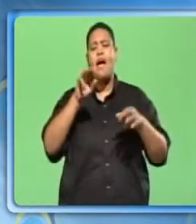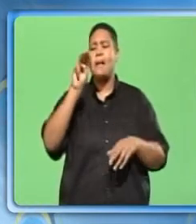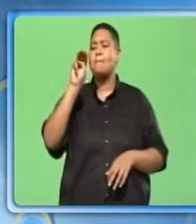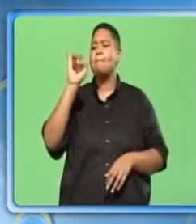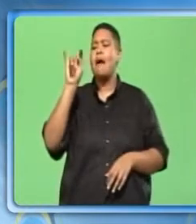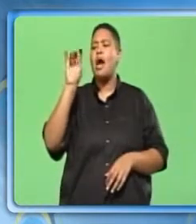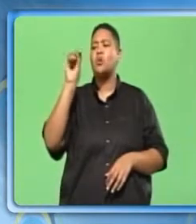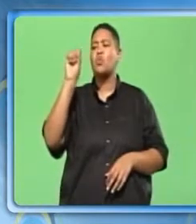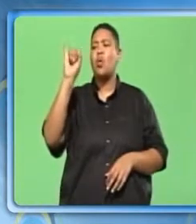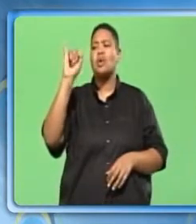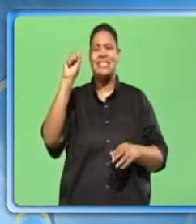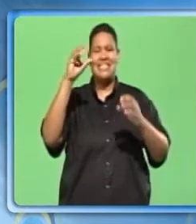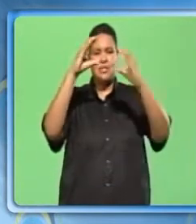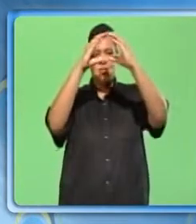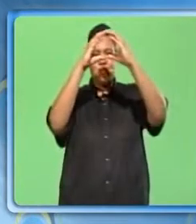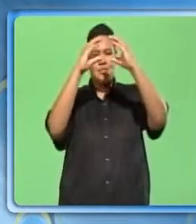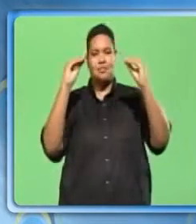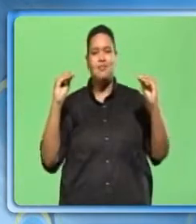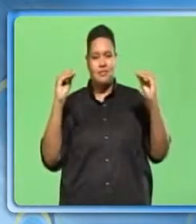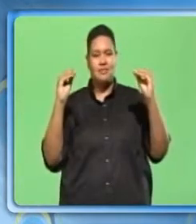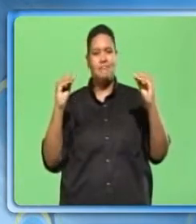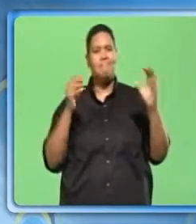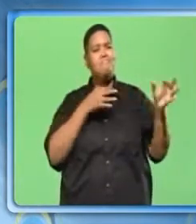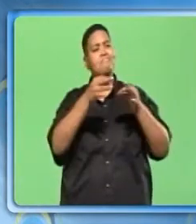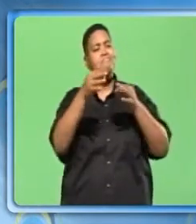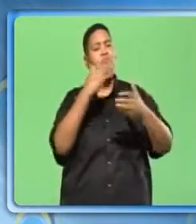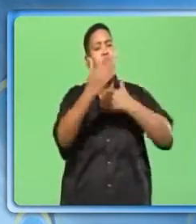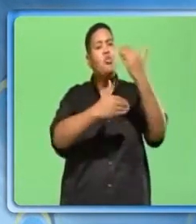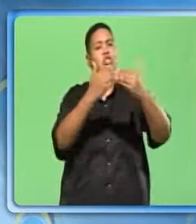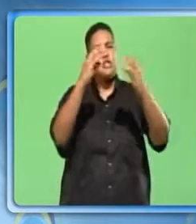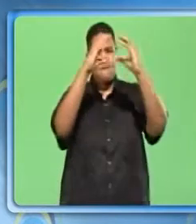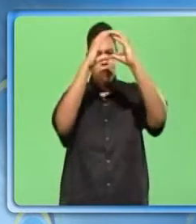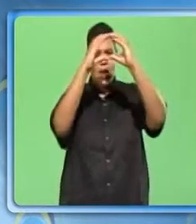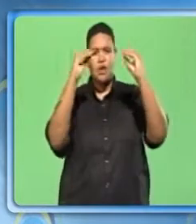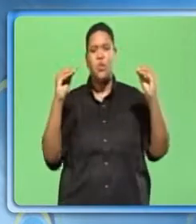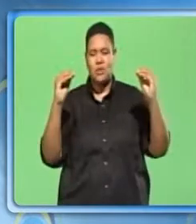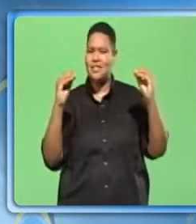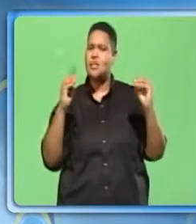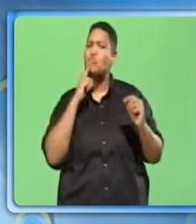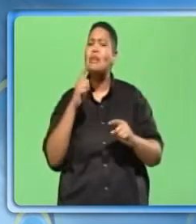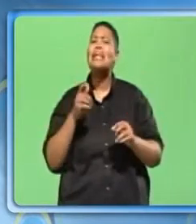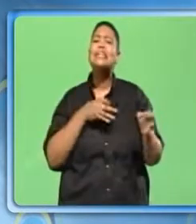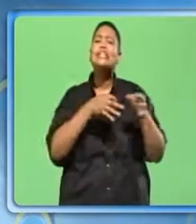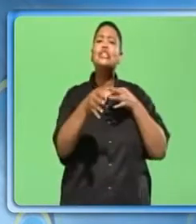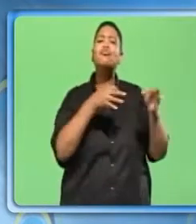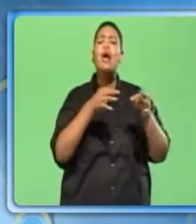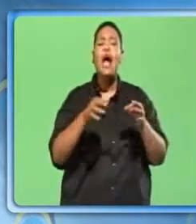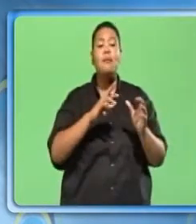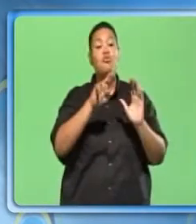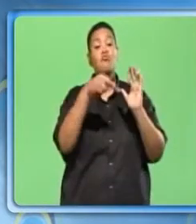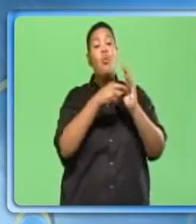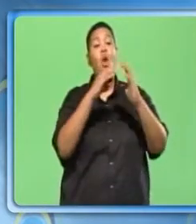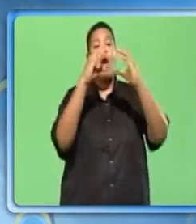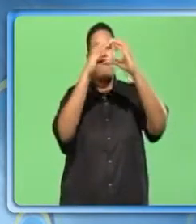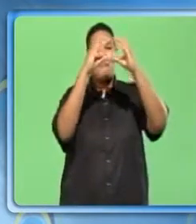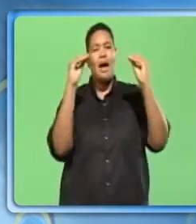mitosis, outline the process of mitosis, describe the role of mitosis in